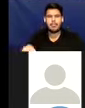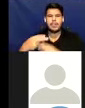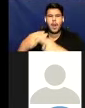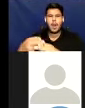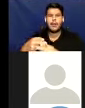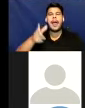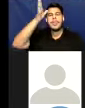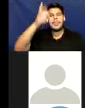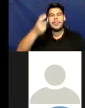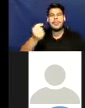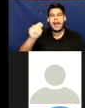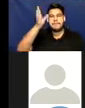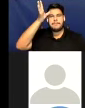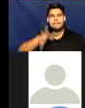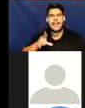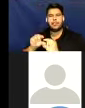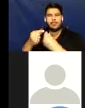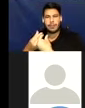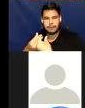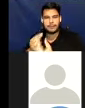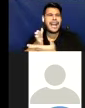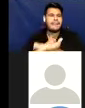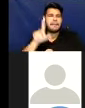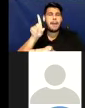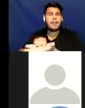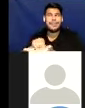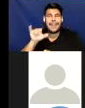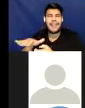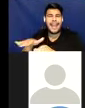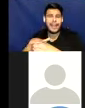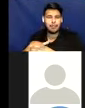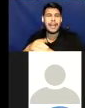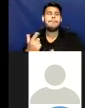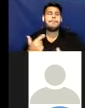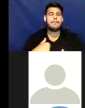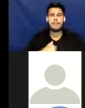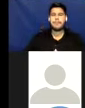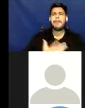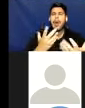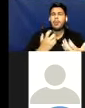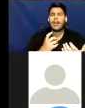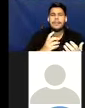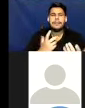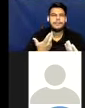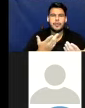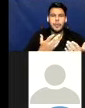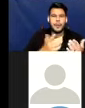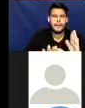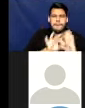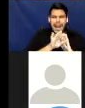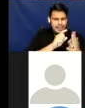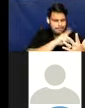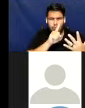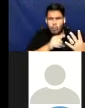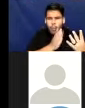Group. And I have some publications in that area, but we wanted to find ways to add to